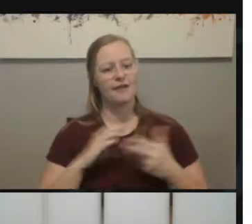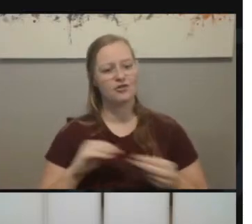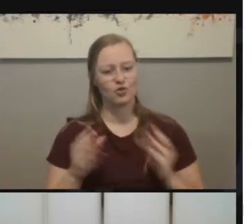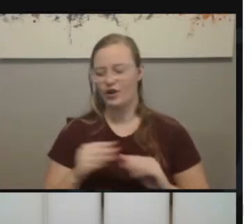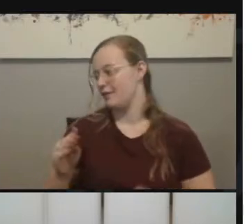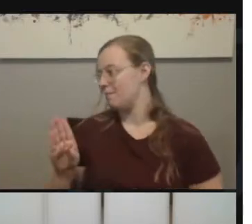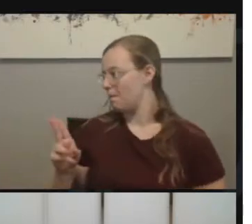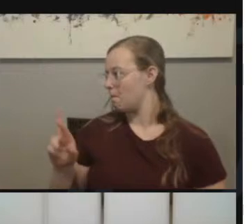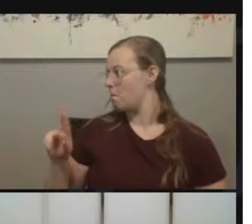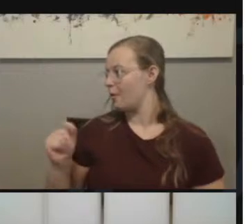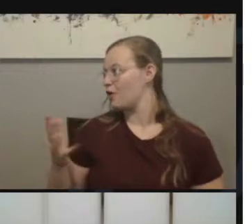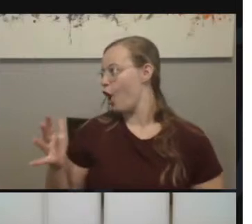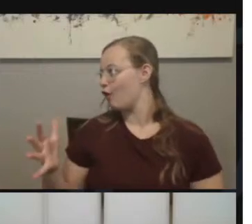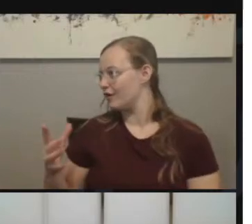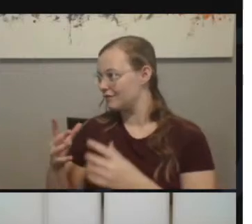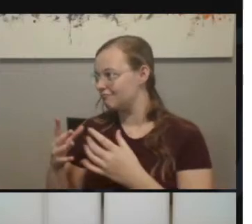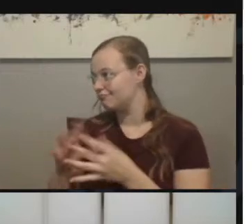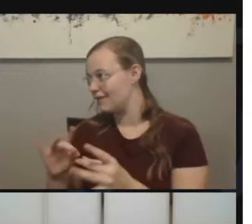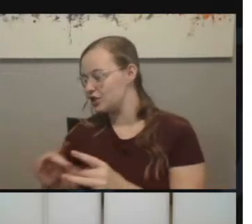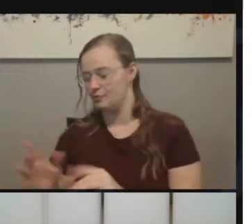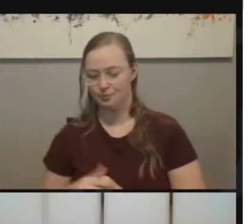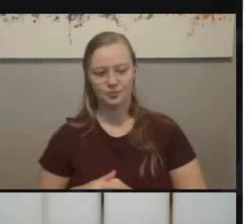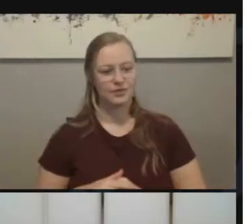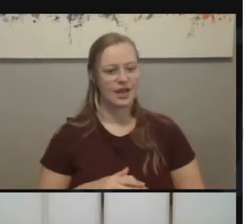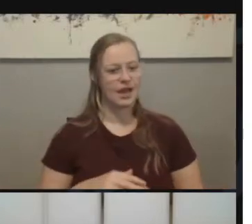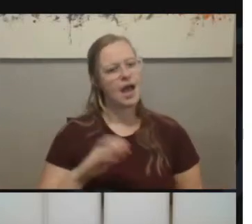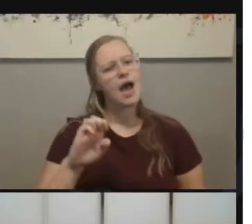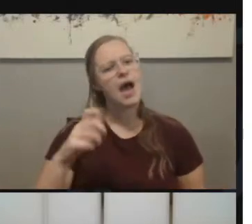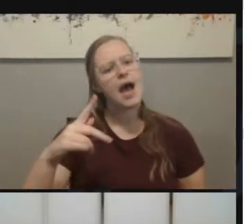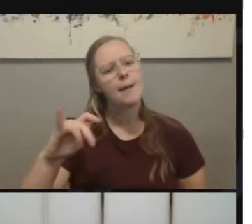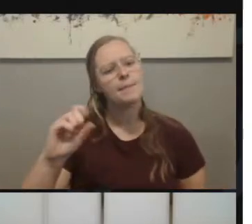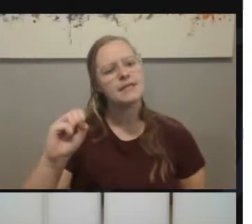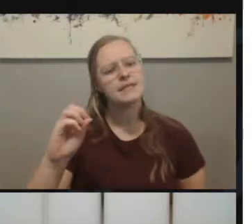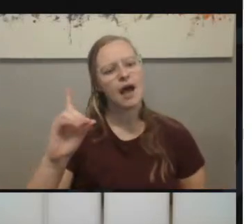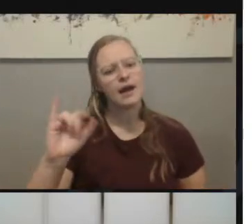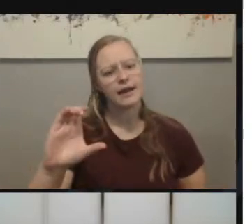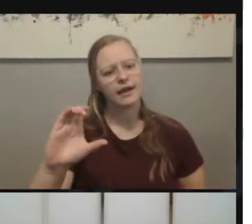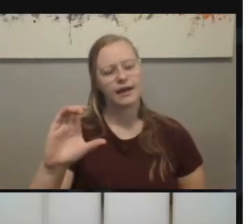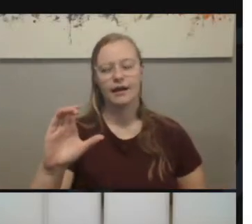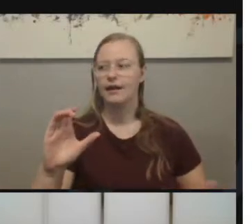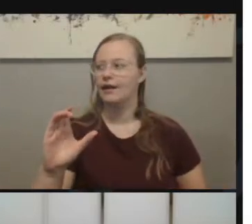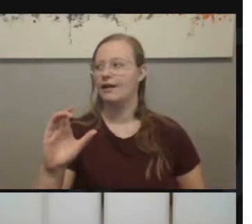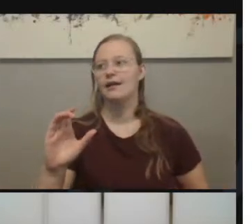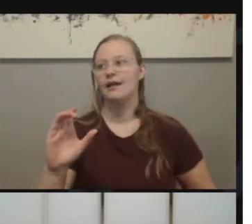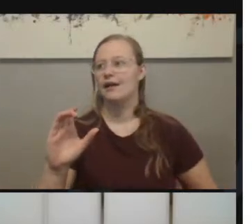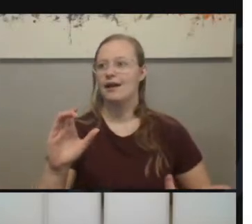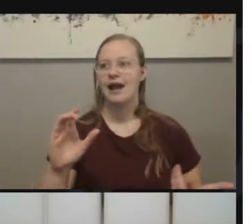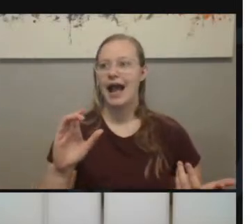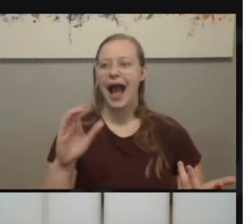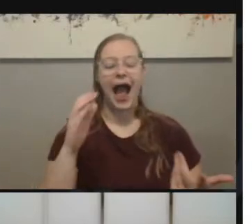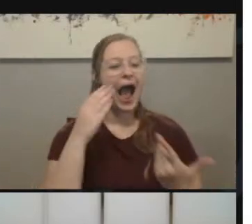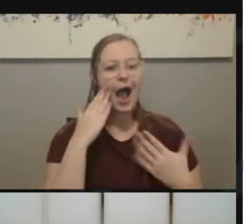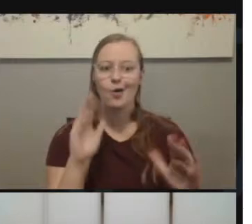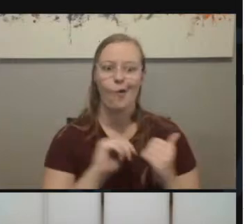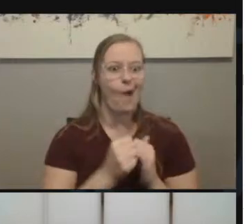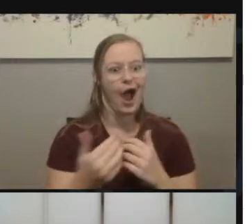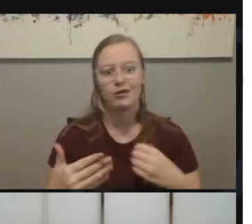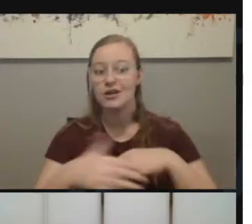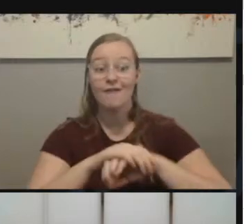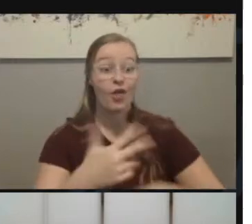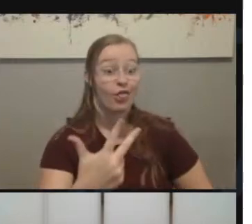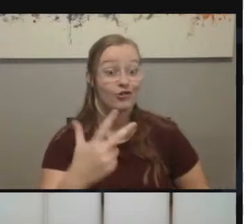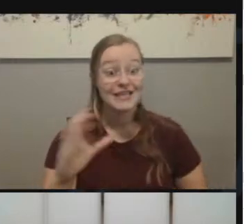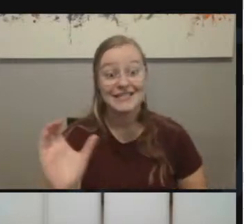mentioned, is episodic. I know no other way to cover 3 centuries, and because